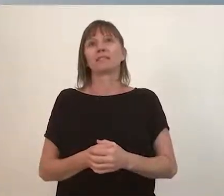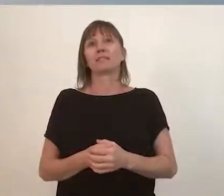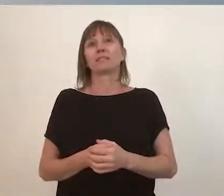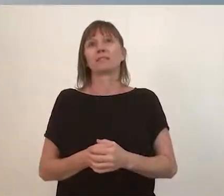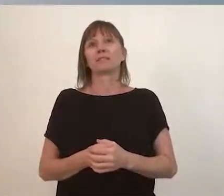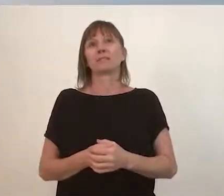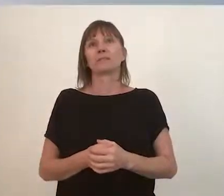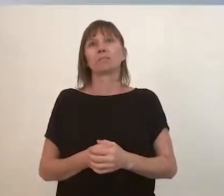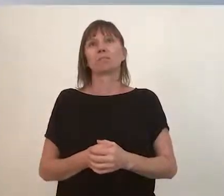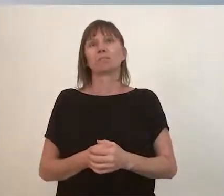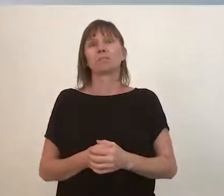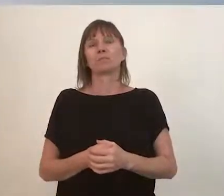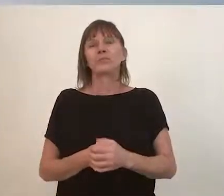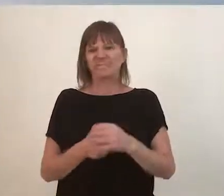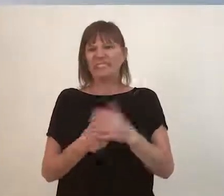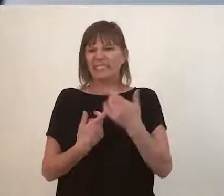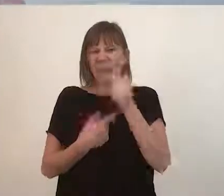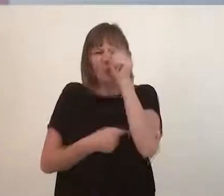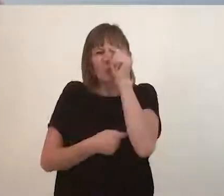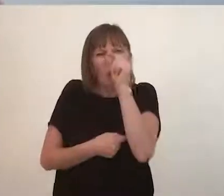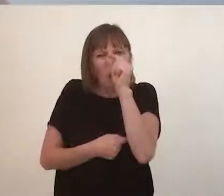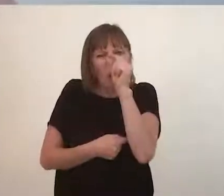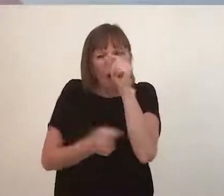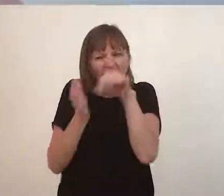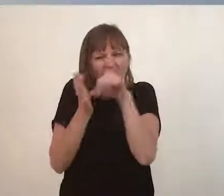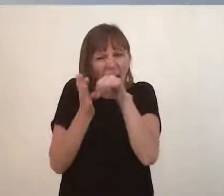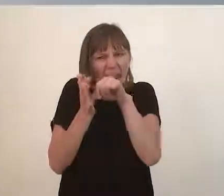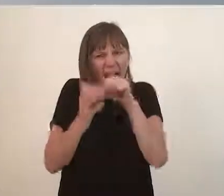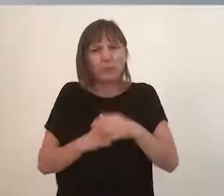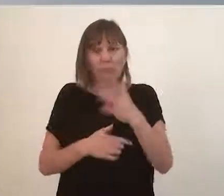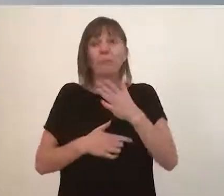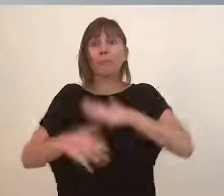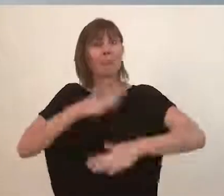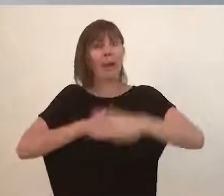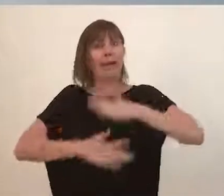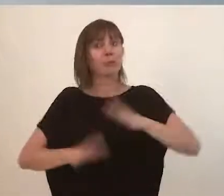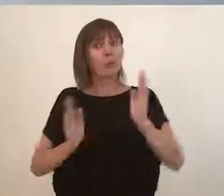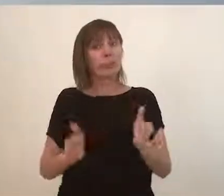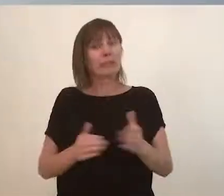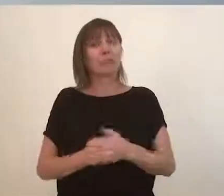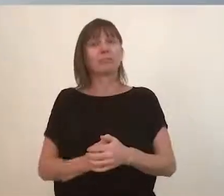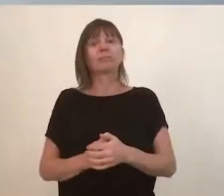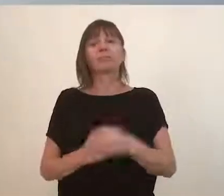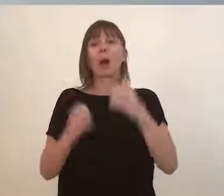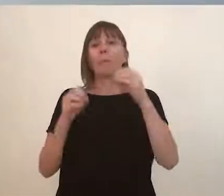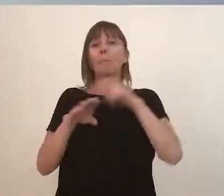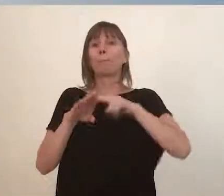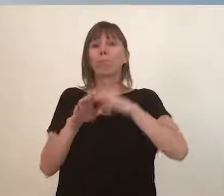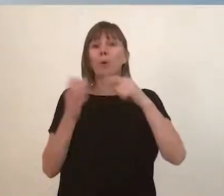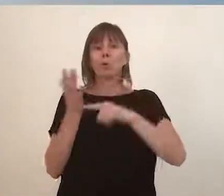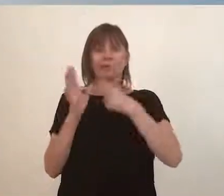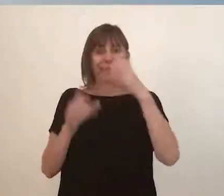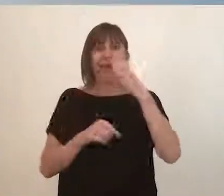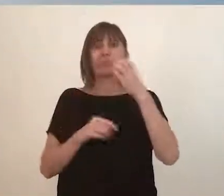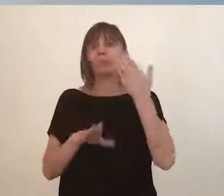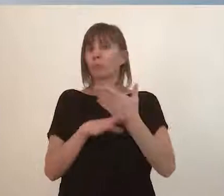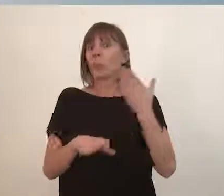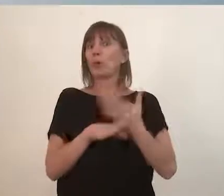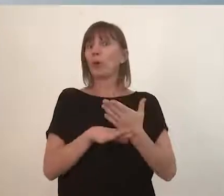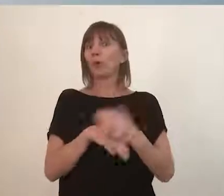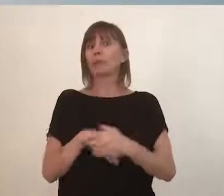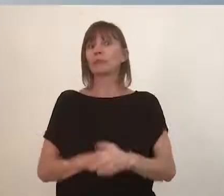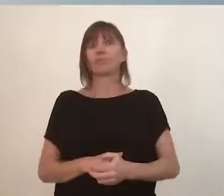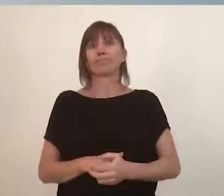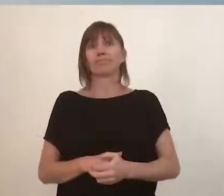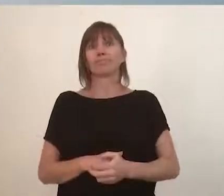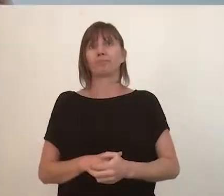I found it. Trouble with rhinestones is just, they're just so fiddly. You just gotta have a lot of patience with them. But this blue tack